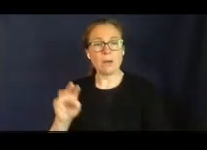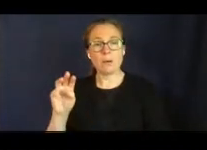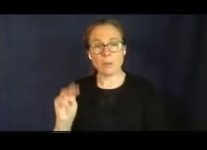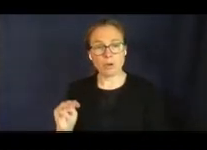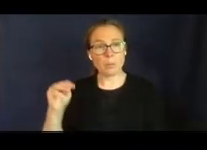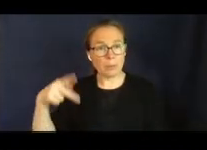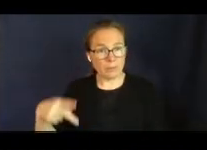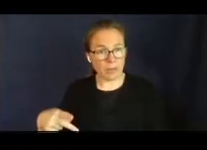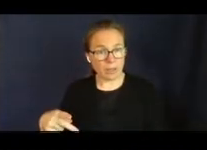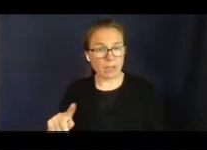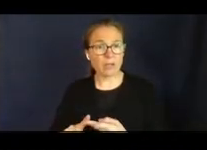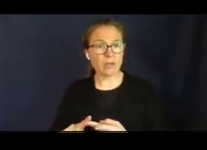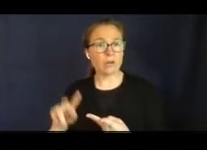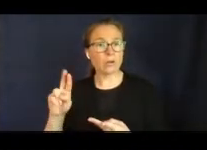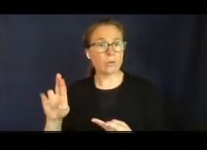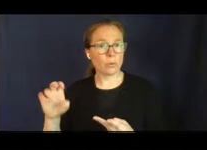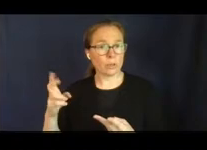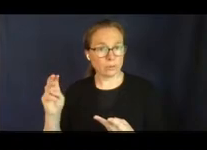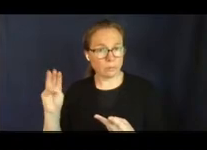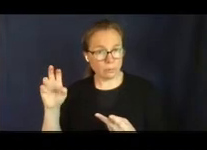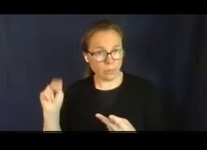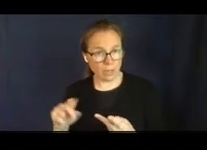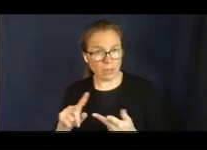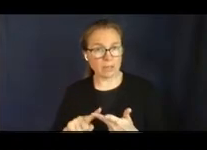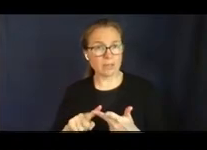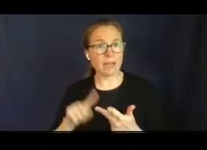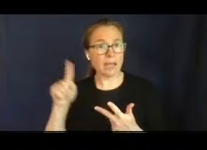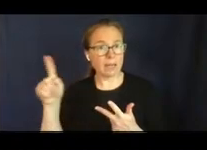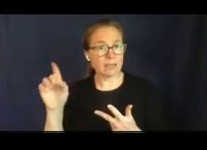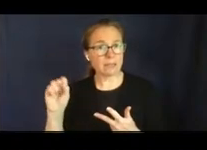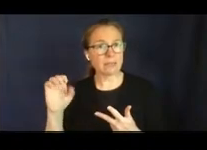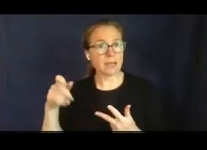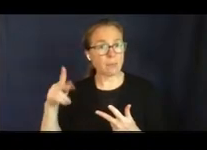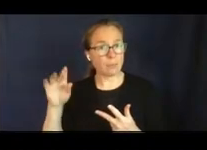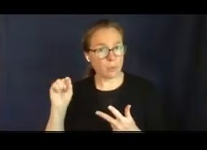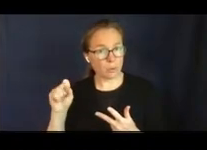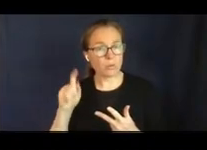Clinic, and the Scappoose Clinic locations, and we plan to